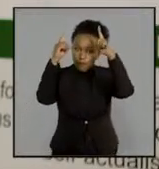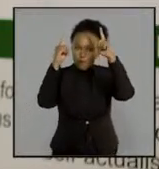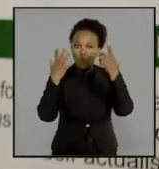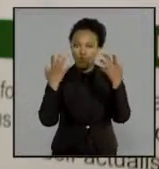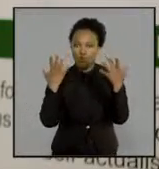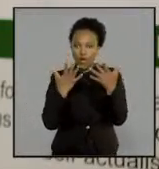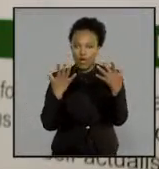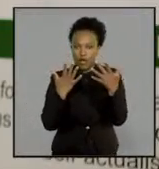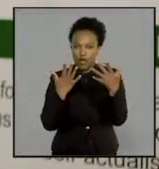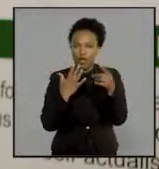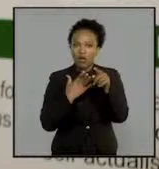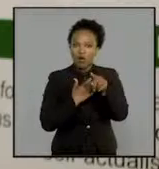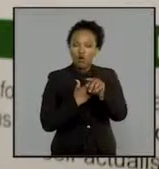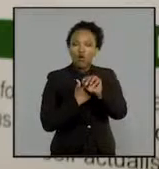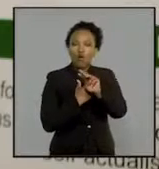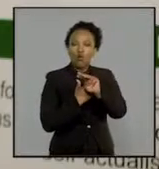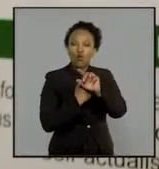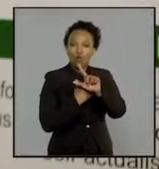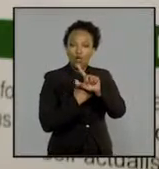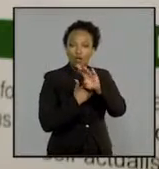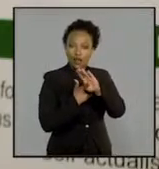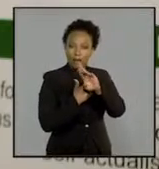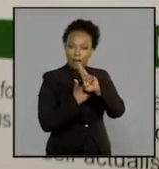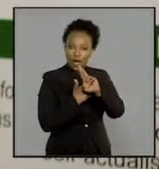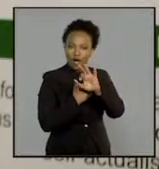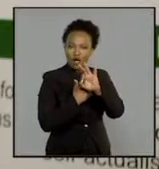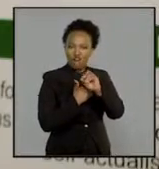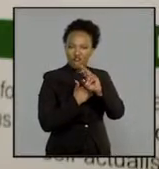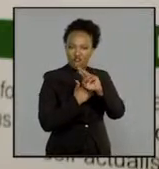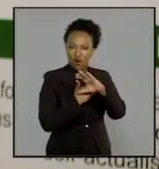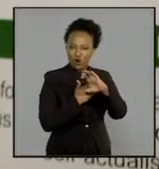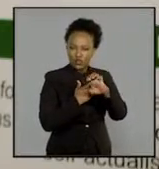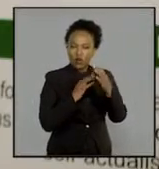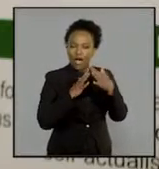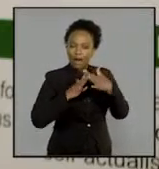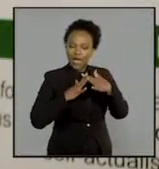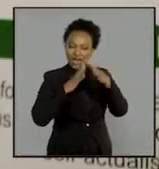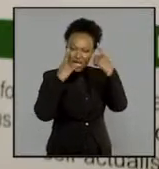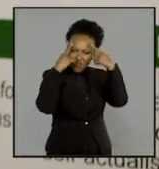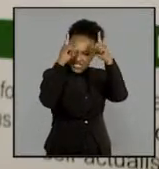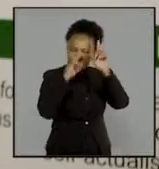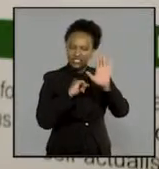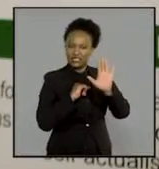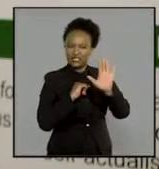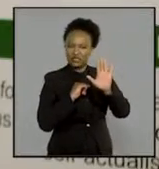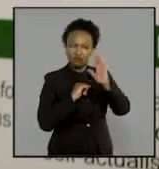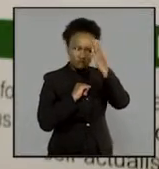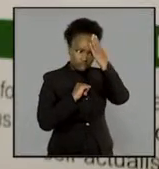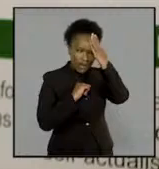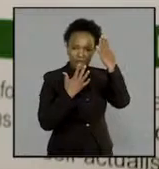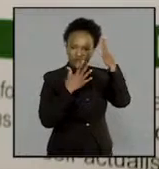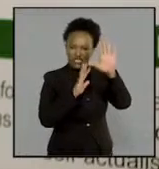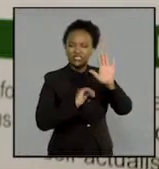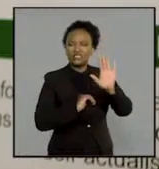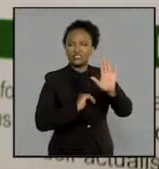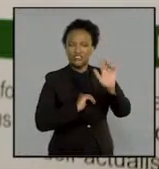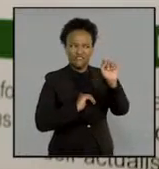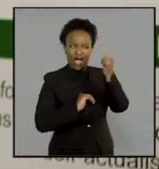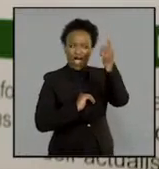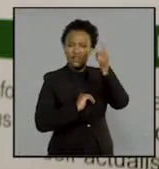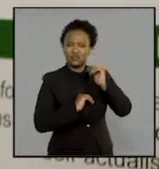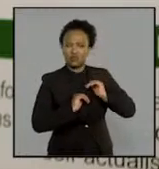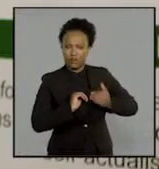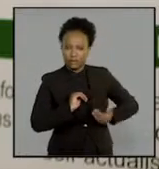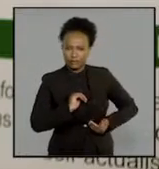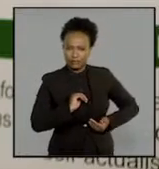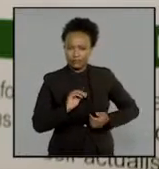degree from University of Wilberforce in the United States of America. She